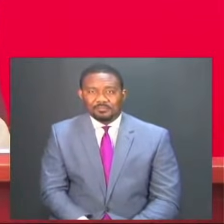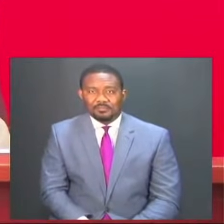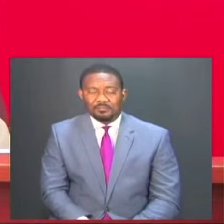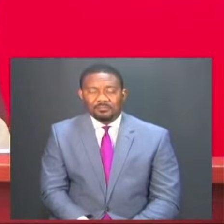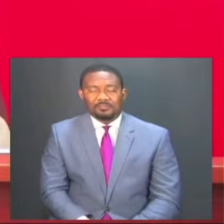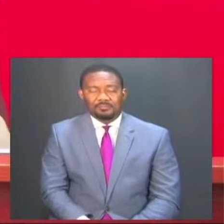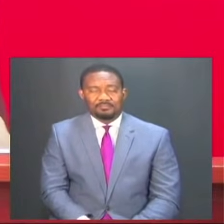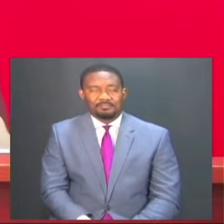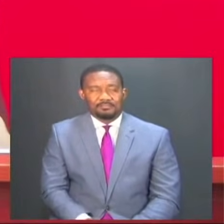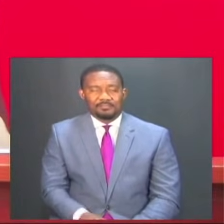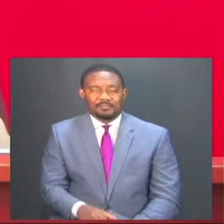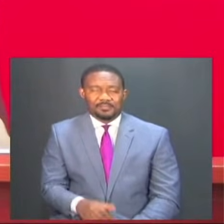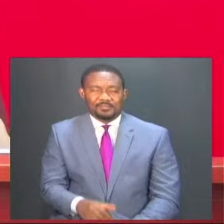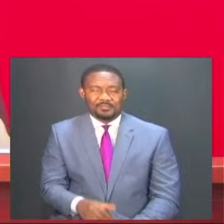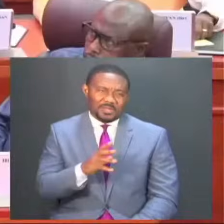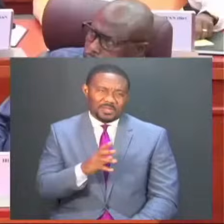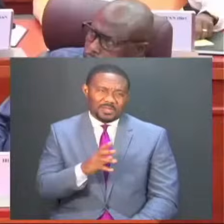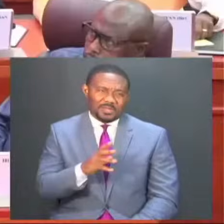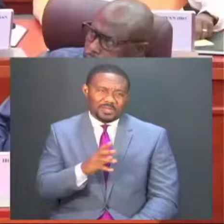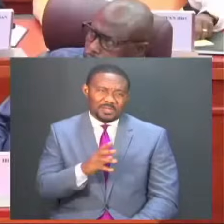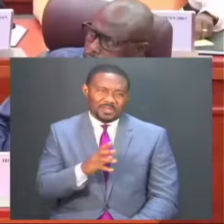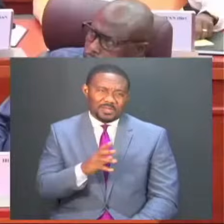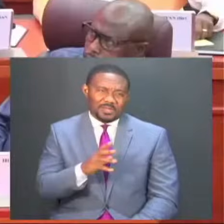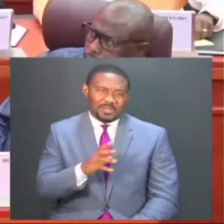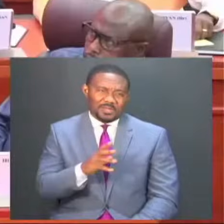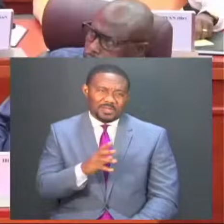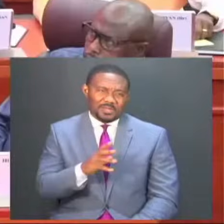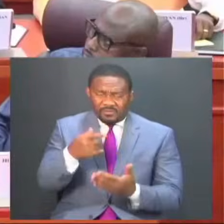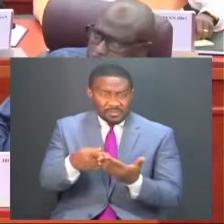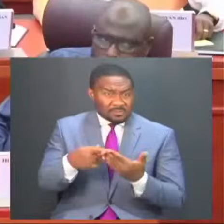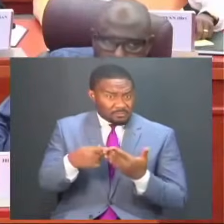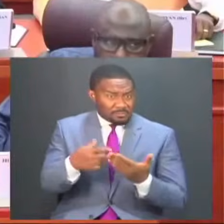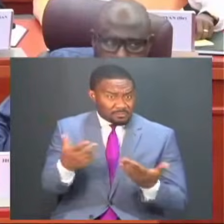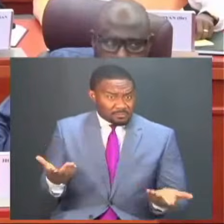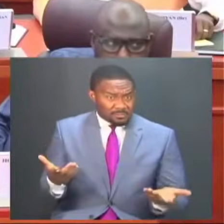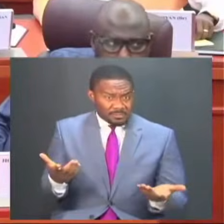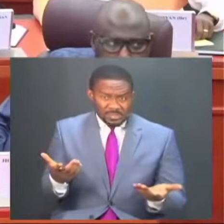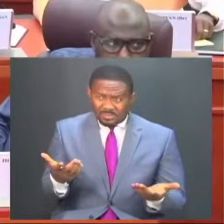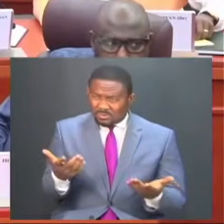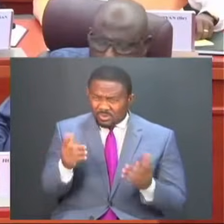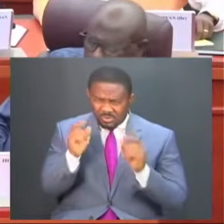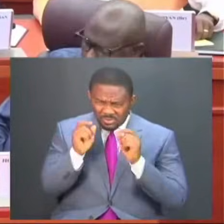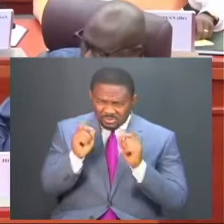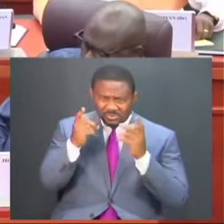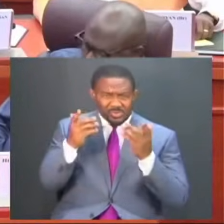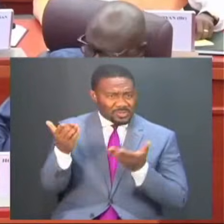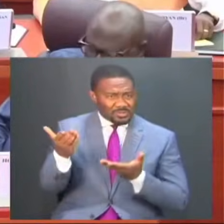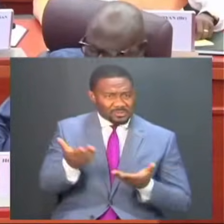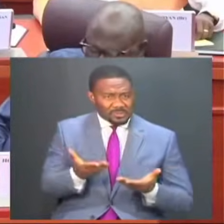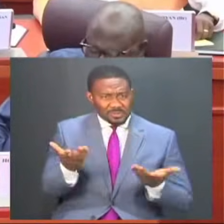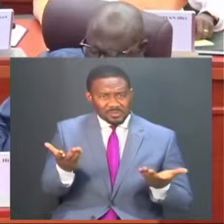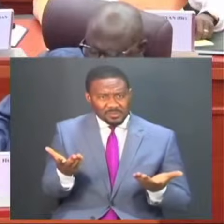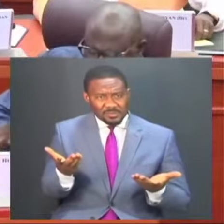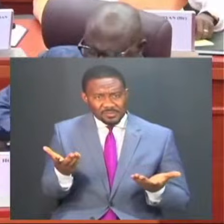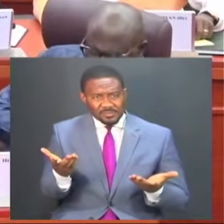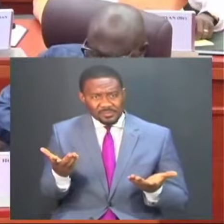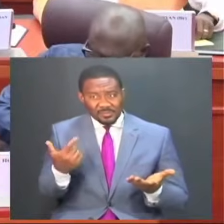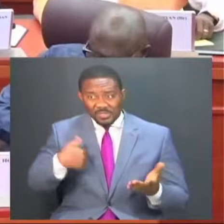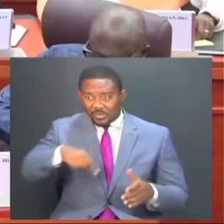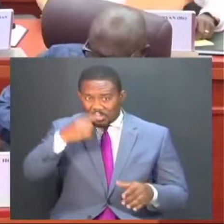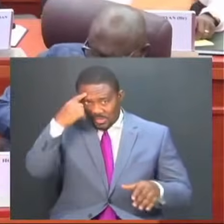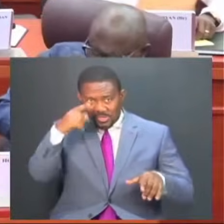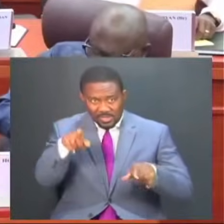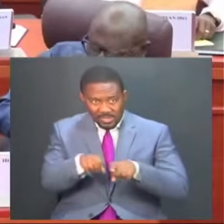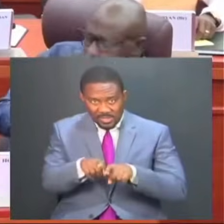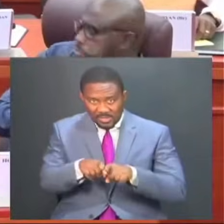know, this was not one of the things we discussed at conclave. You spring a surprise like that, it affects us. We had agreed that when we